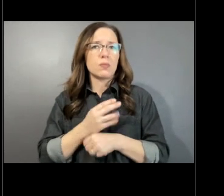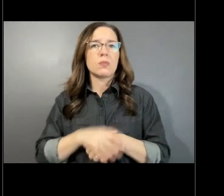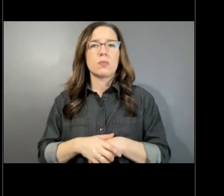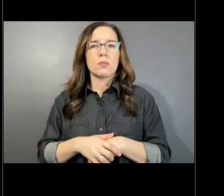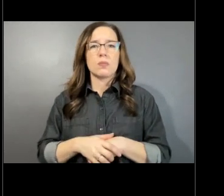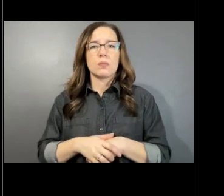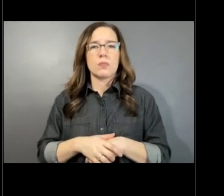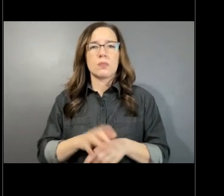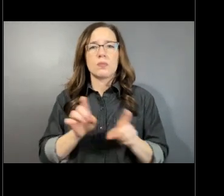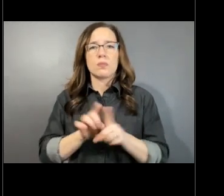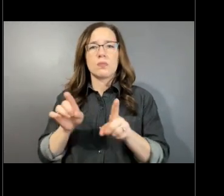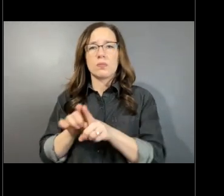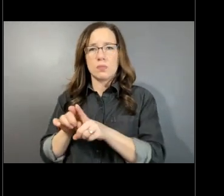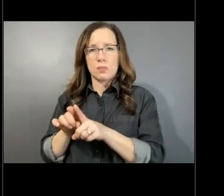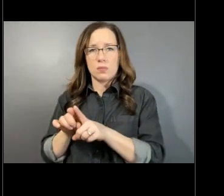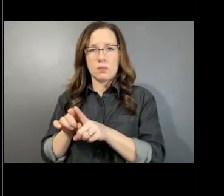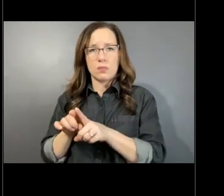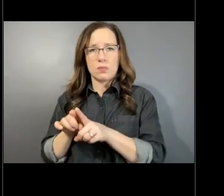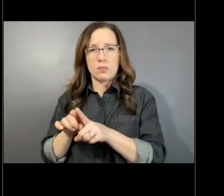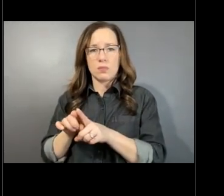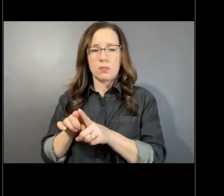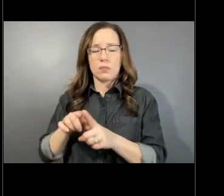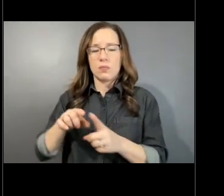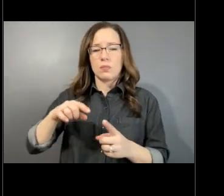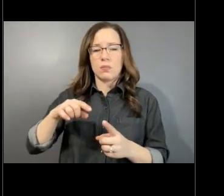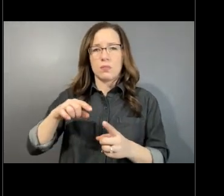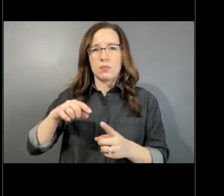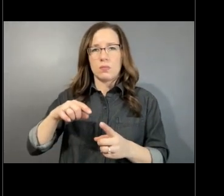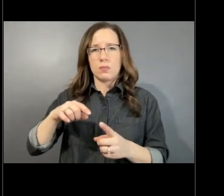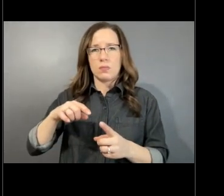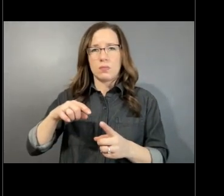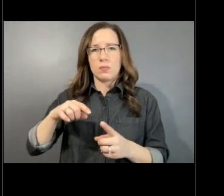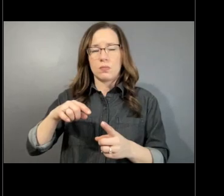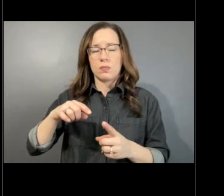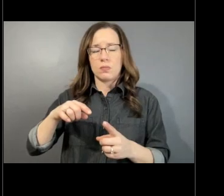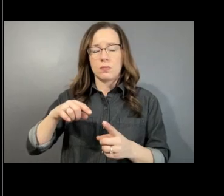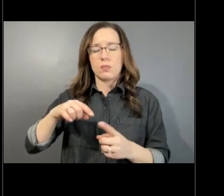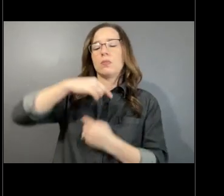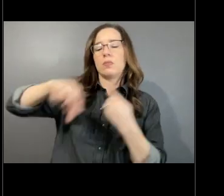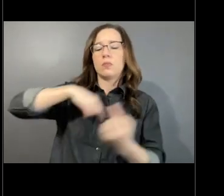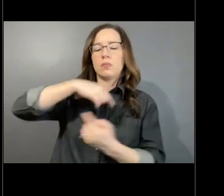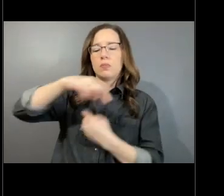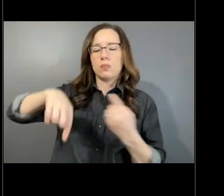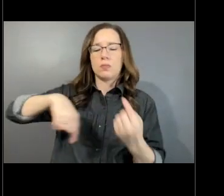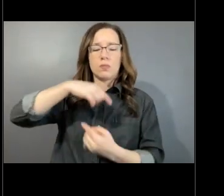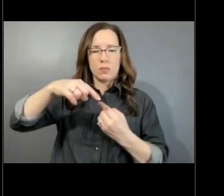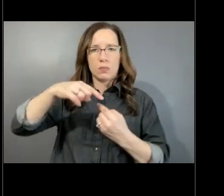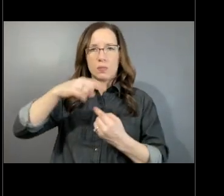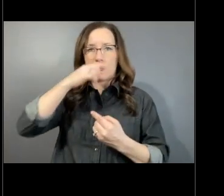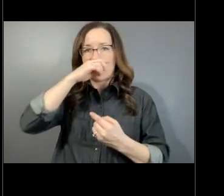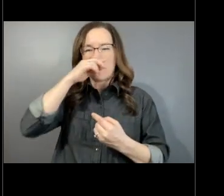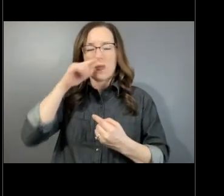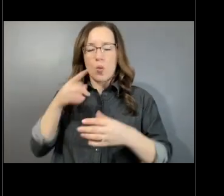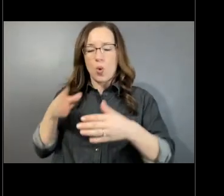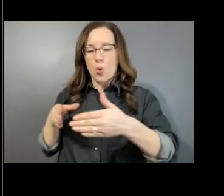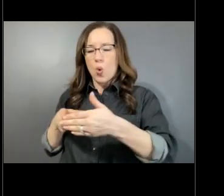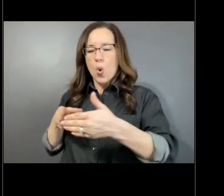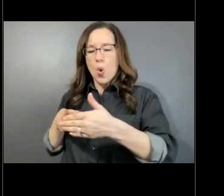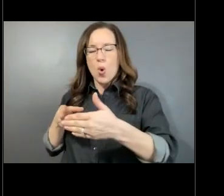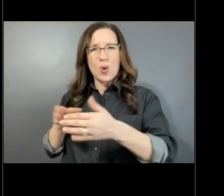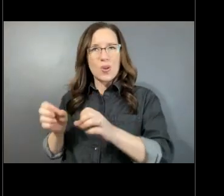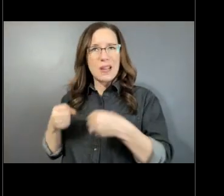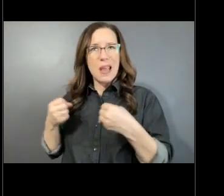And revolving or extending semicircular shelves for corner base cabinet